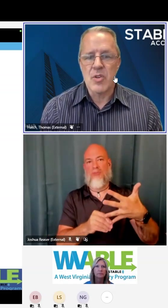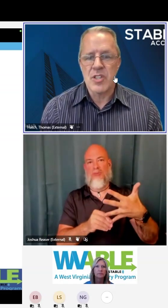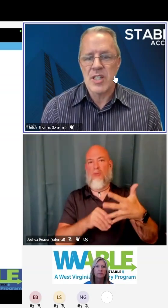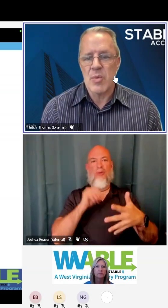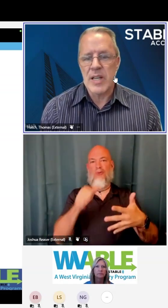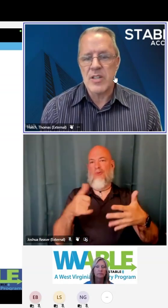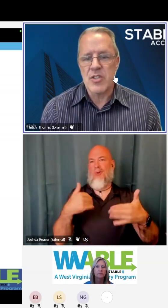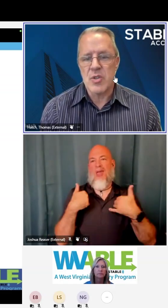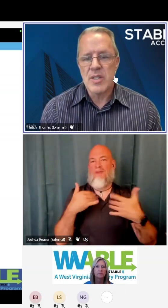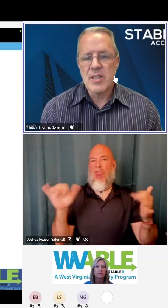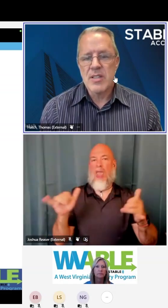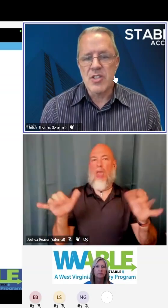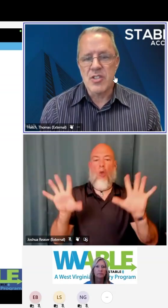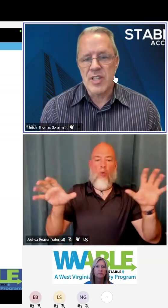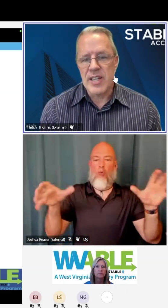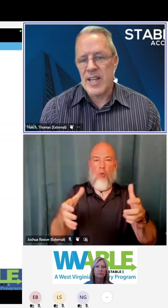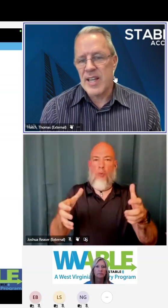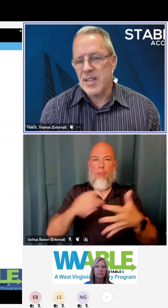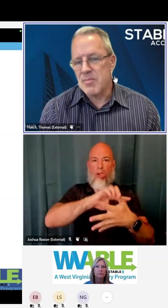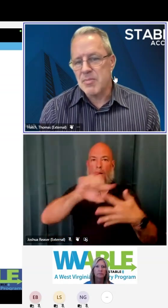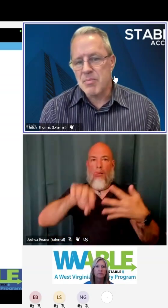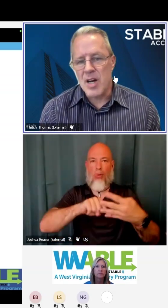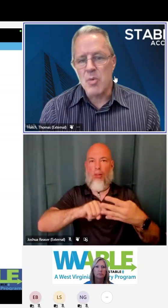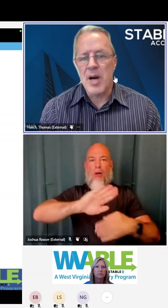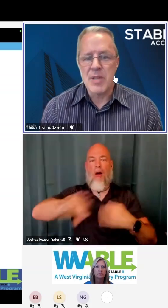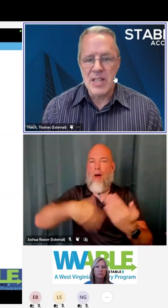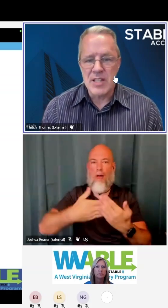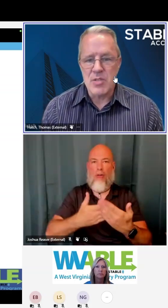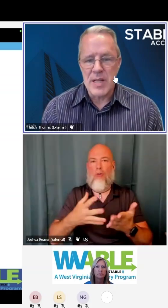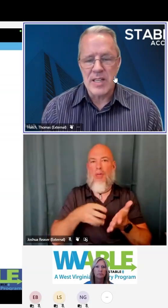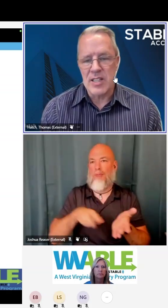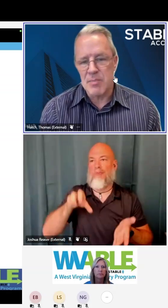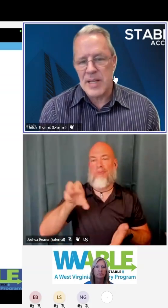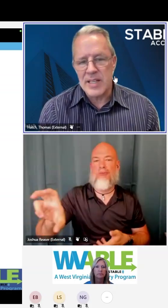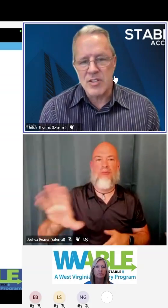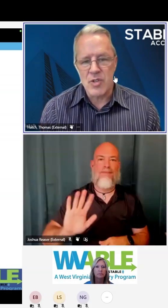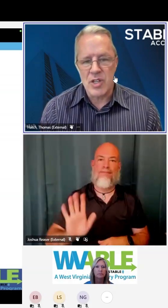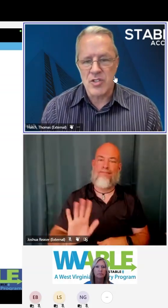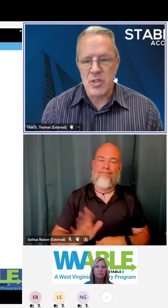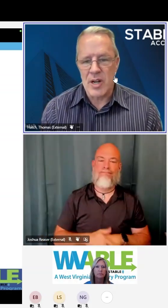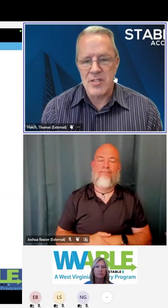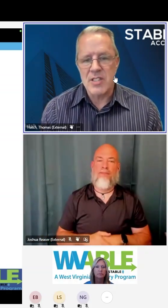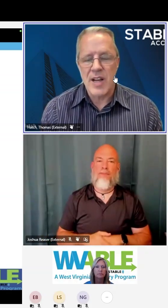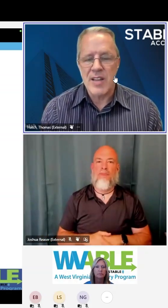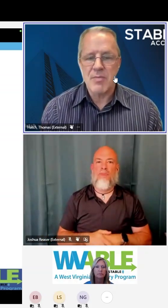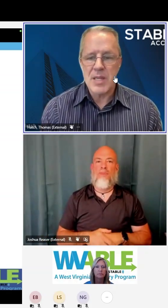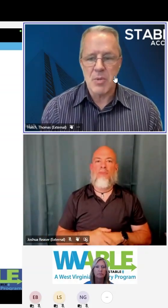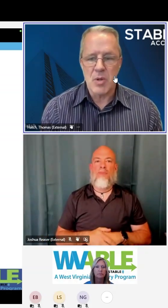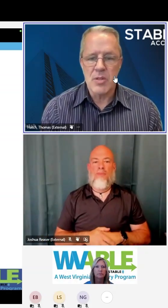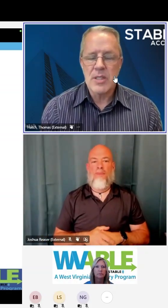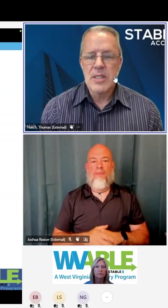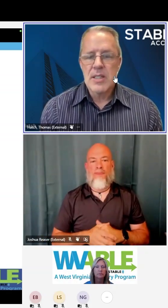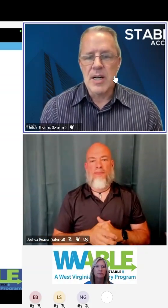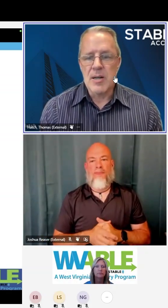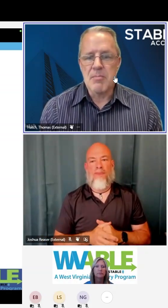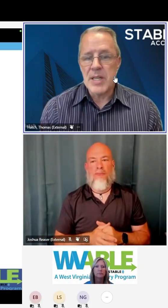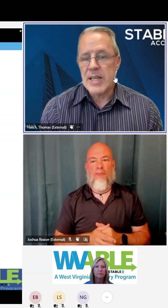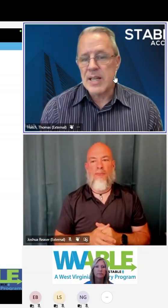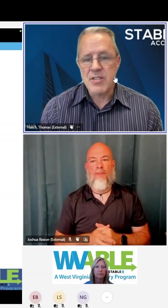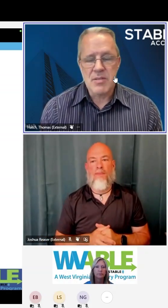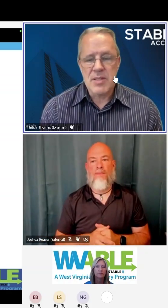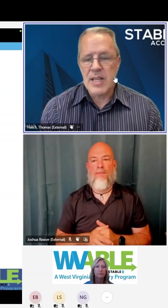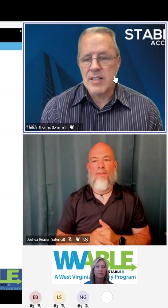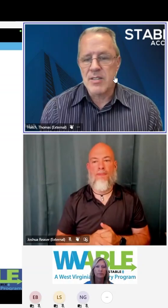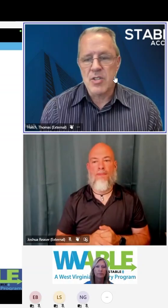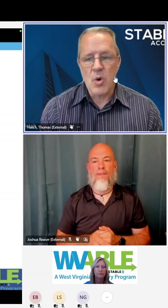have, unfortunately, a way to just say, hey, auto-populate these banking instructions across these 5 people.